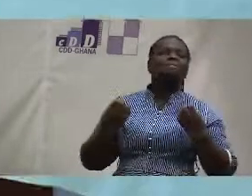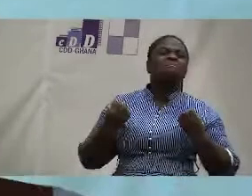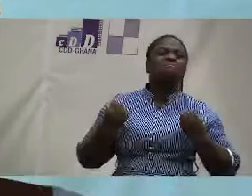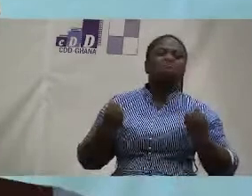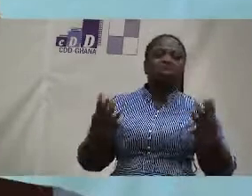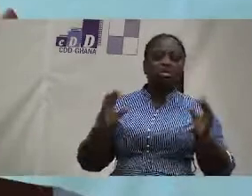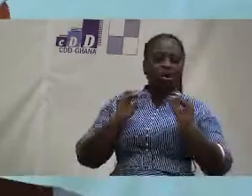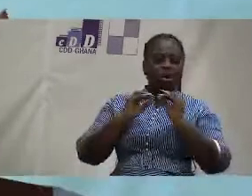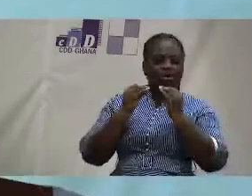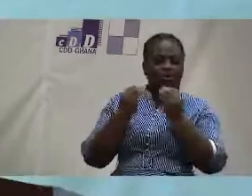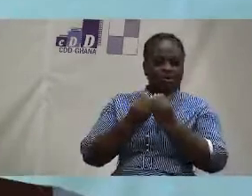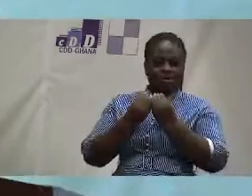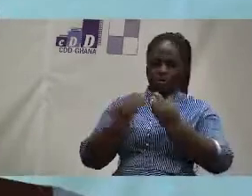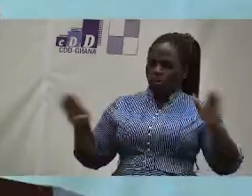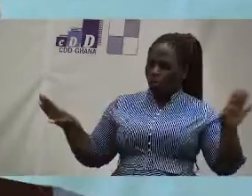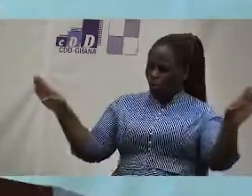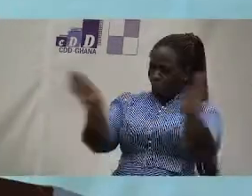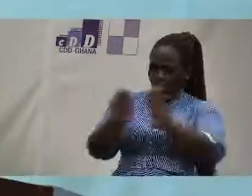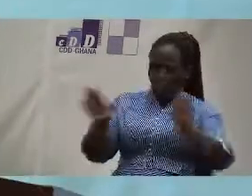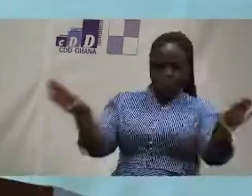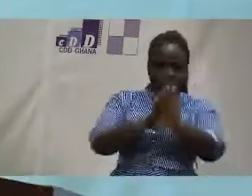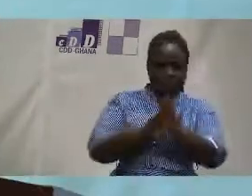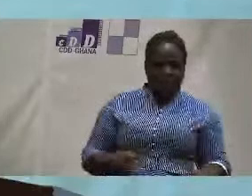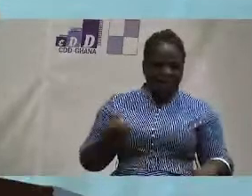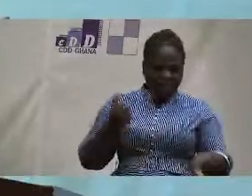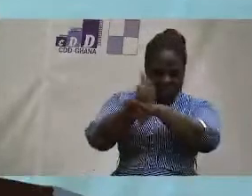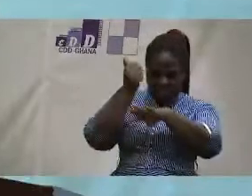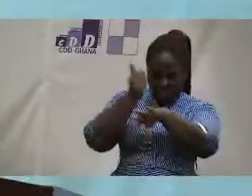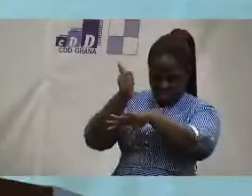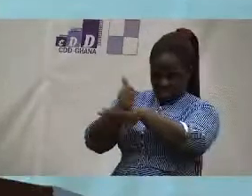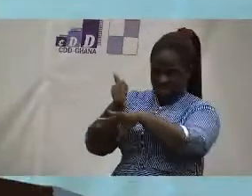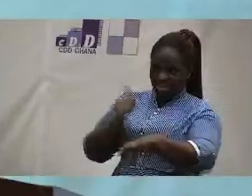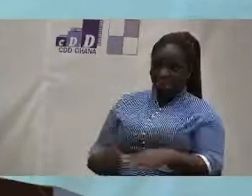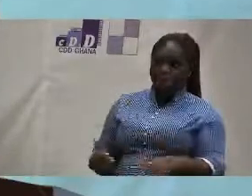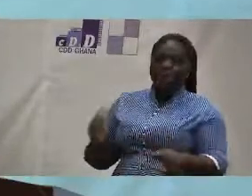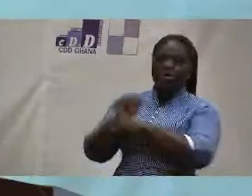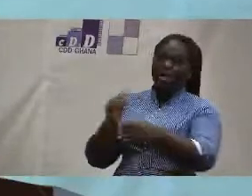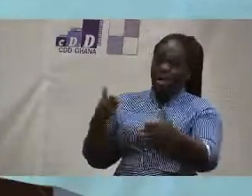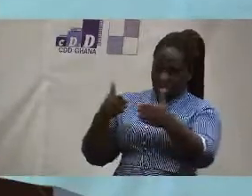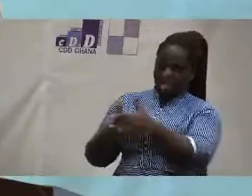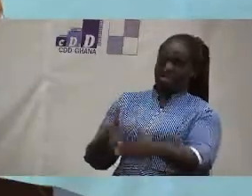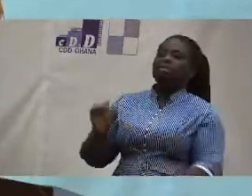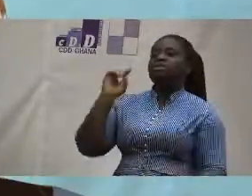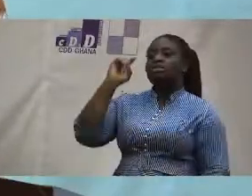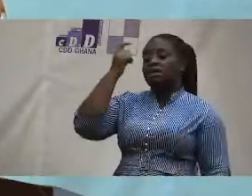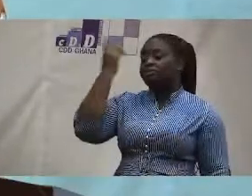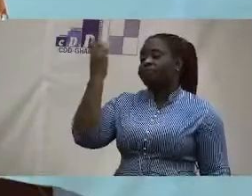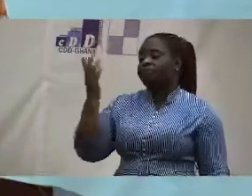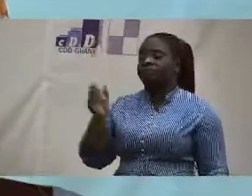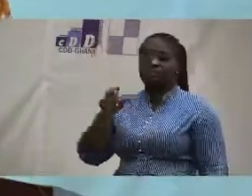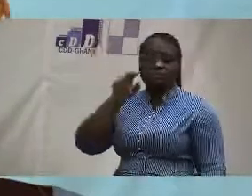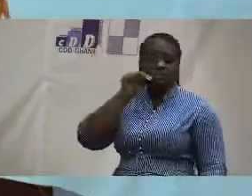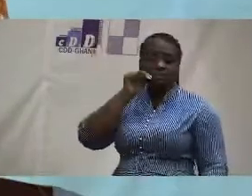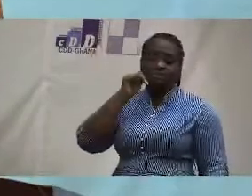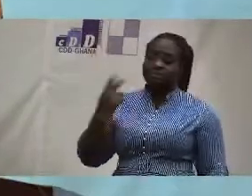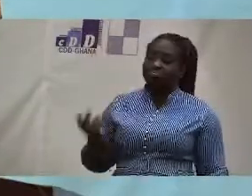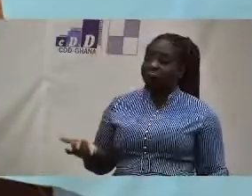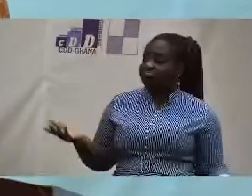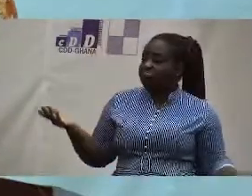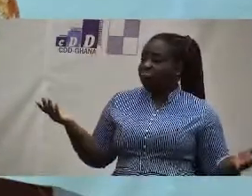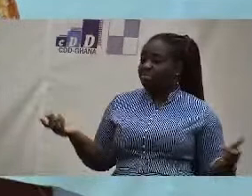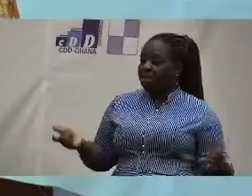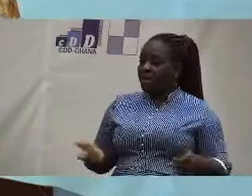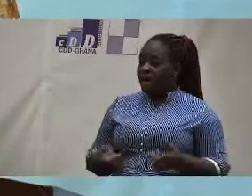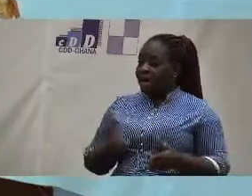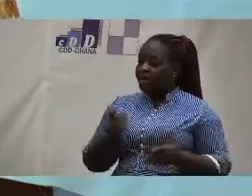offices to create blockade and accuse them of working against the government of Nigeria while